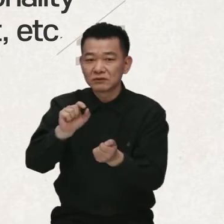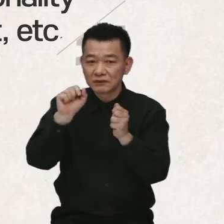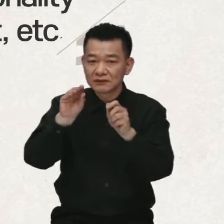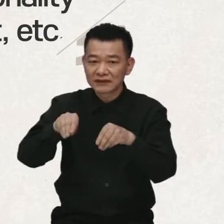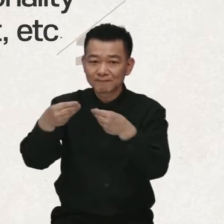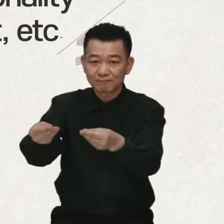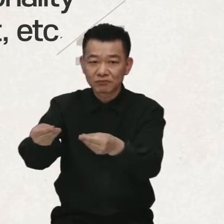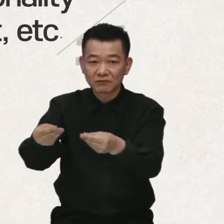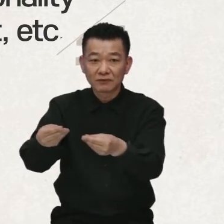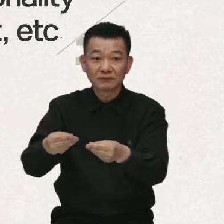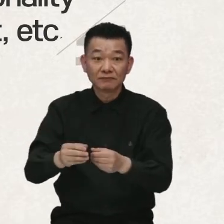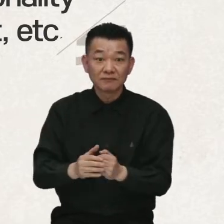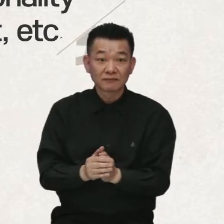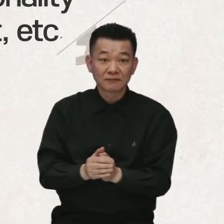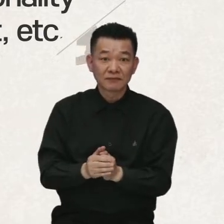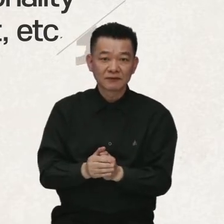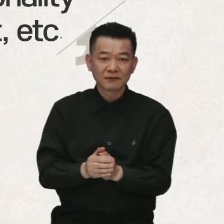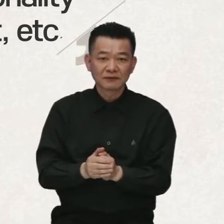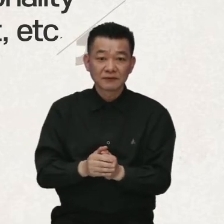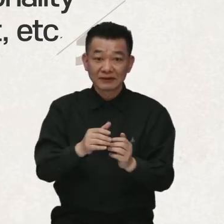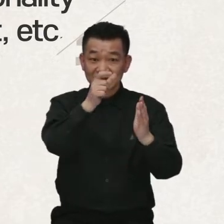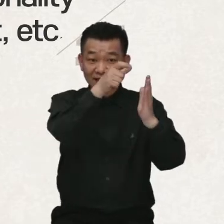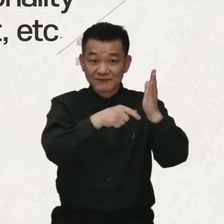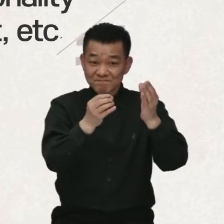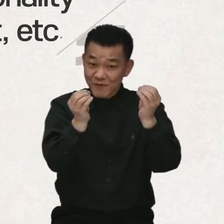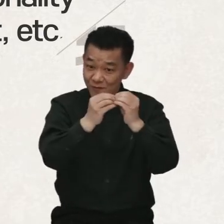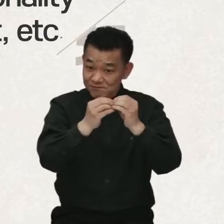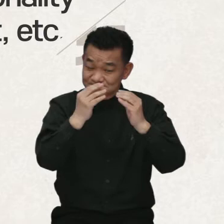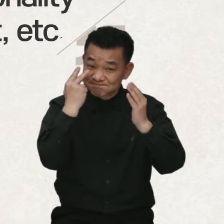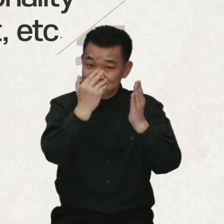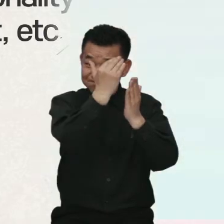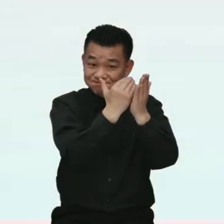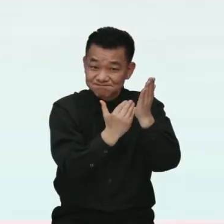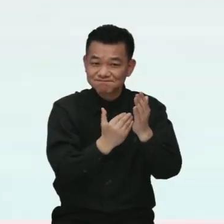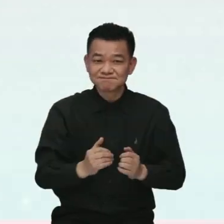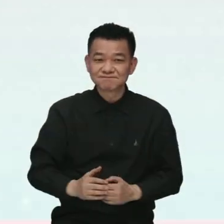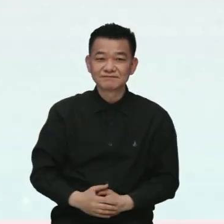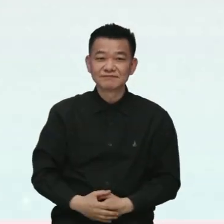etc., for babies and infants born with a disability.